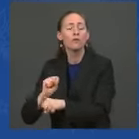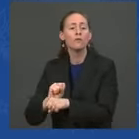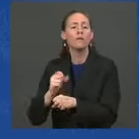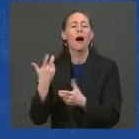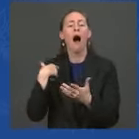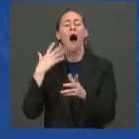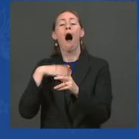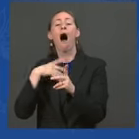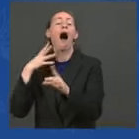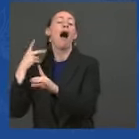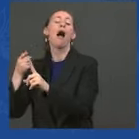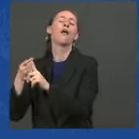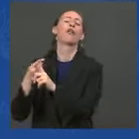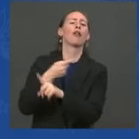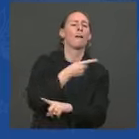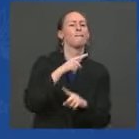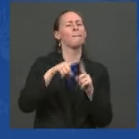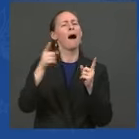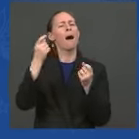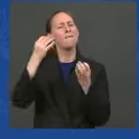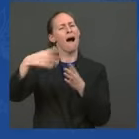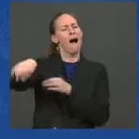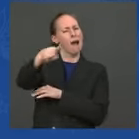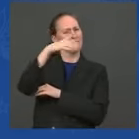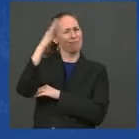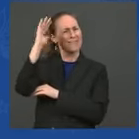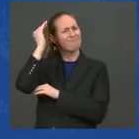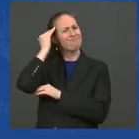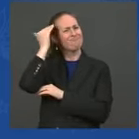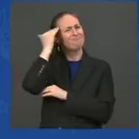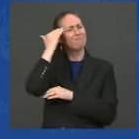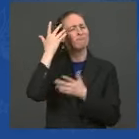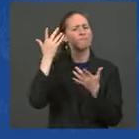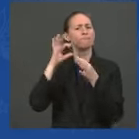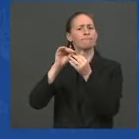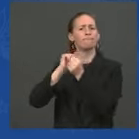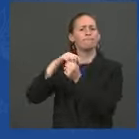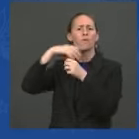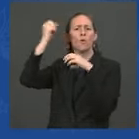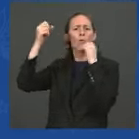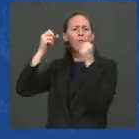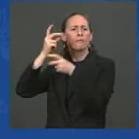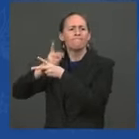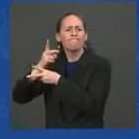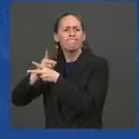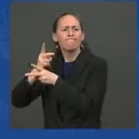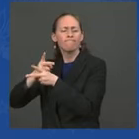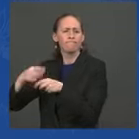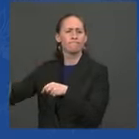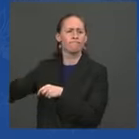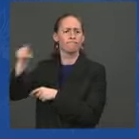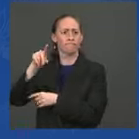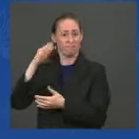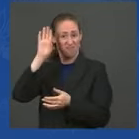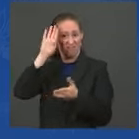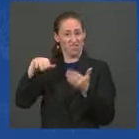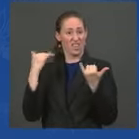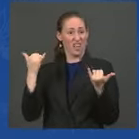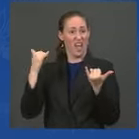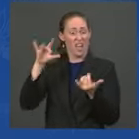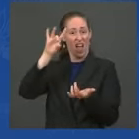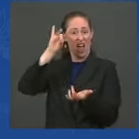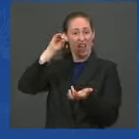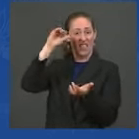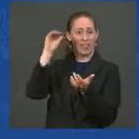other piece of it you all know, and it deals with elder care. You got 80,000 people waiting to qualify under Medicaid, and there's